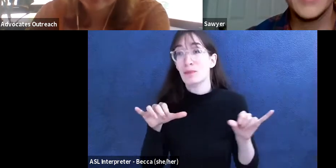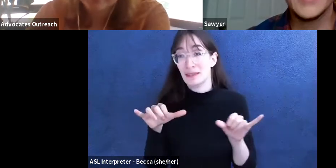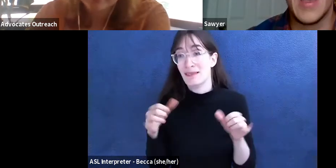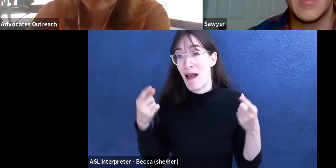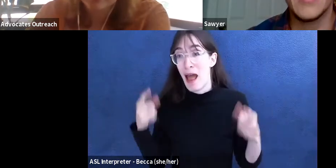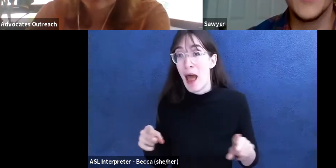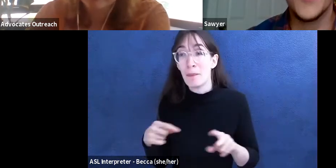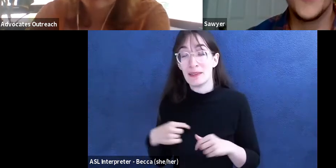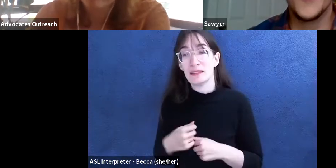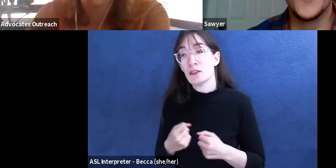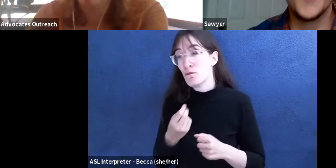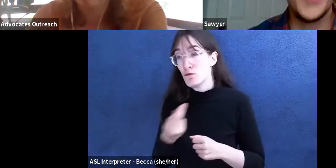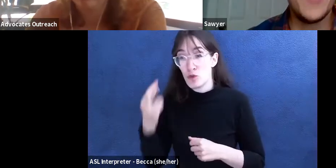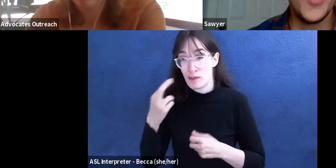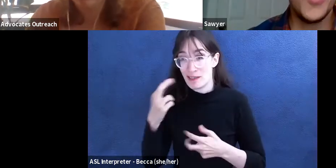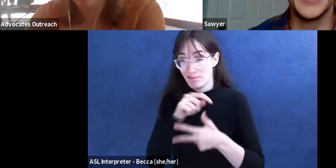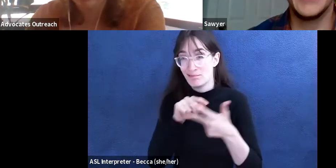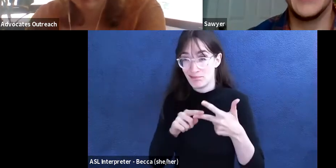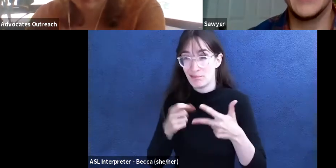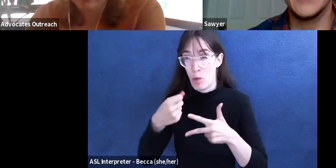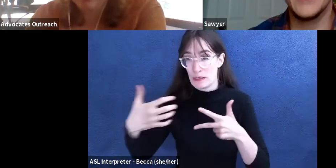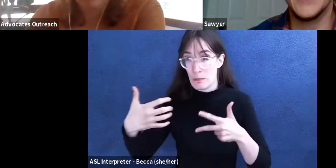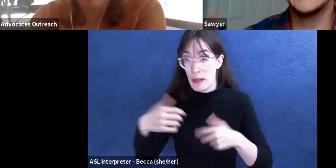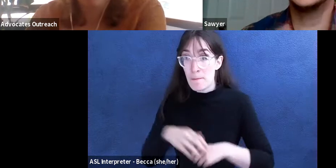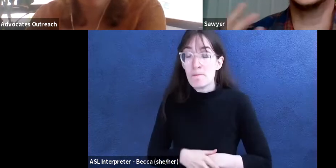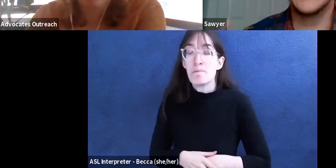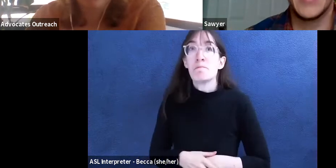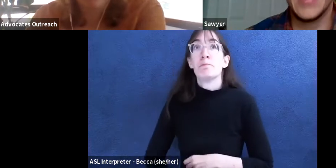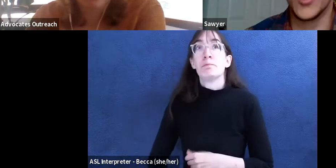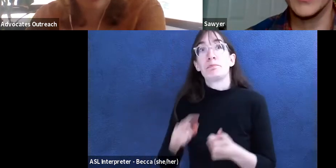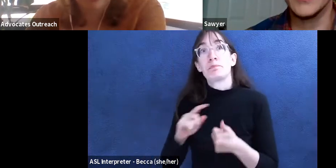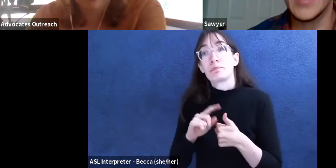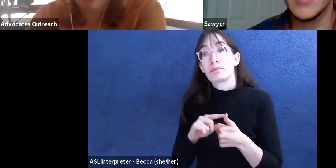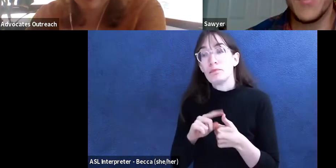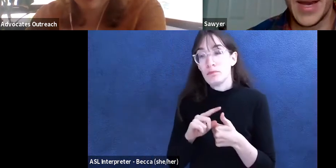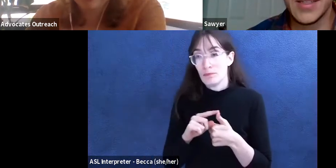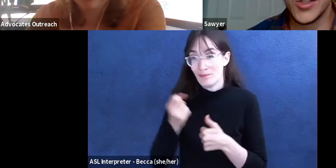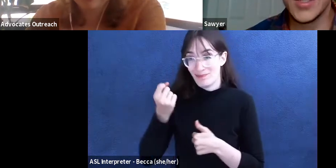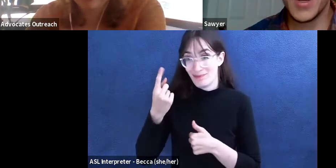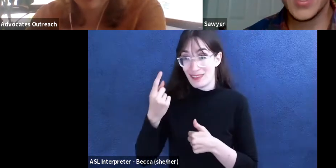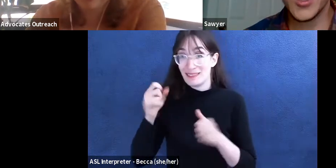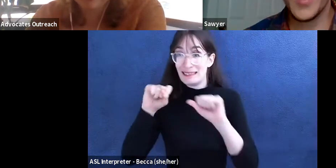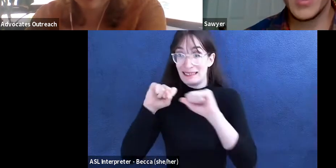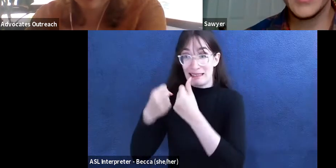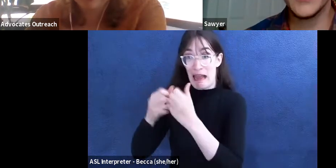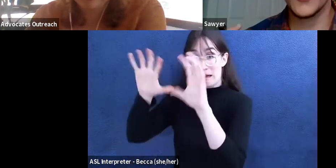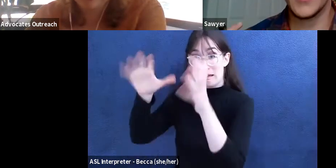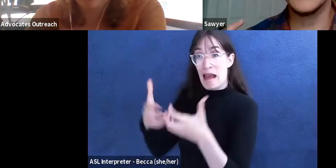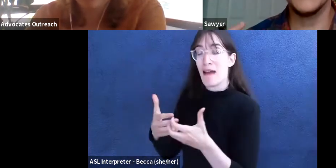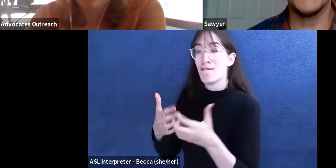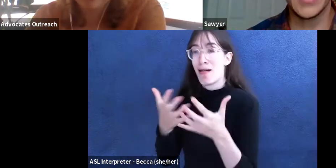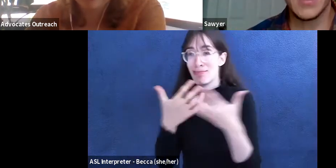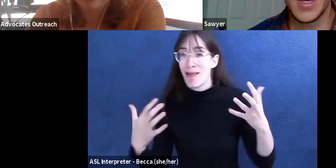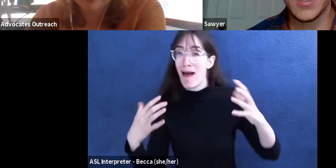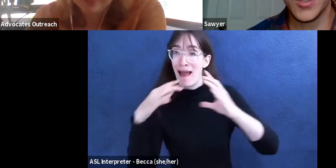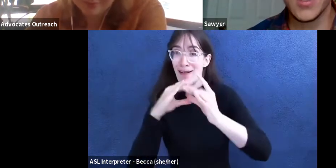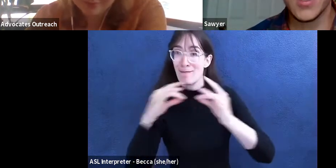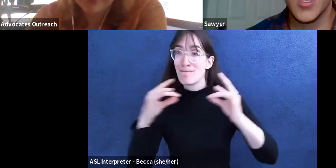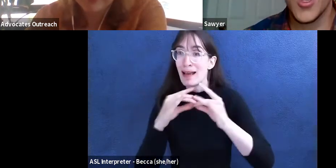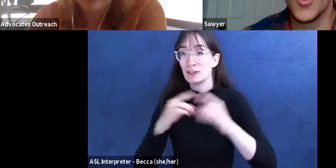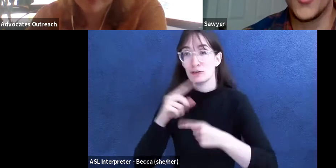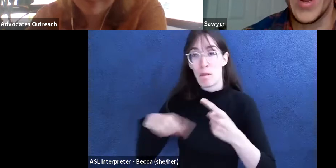with their kids. And so then in the room next door, the 8th graders were asked, like, you know, what have your parents taught you about sex so